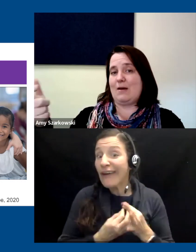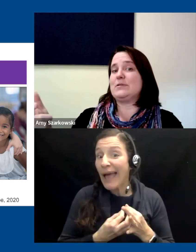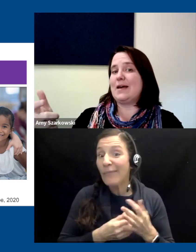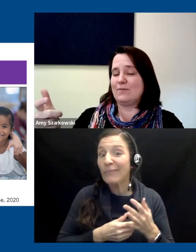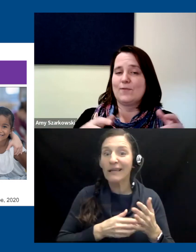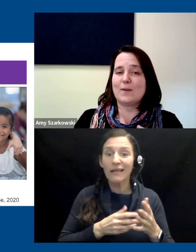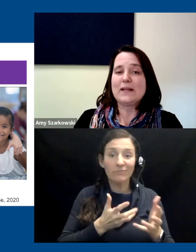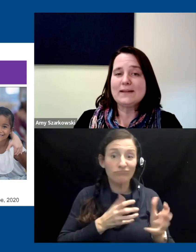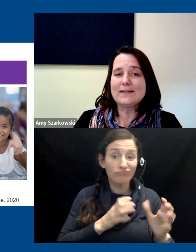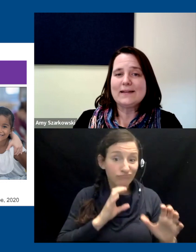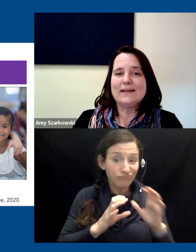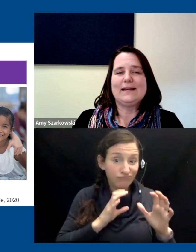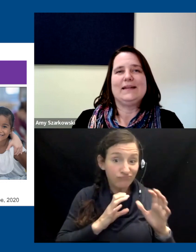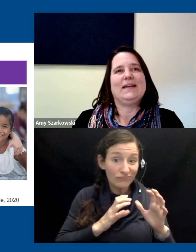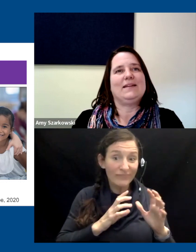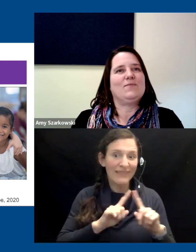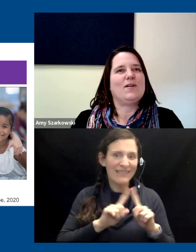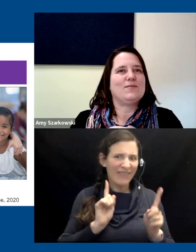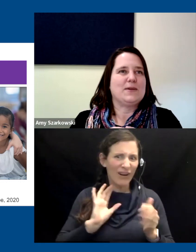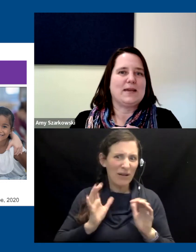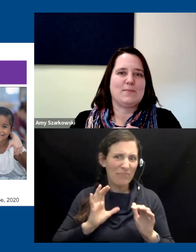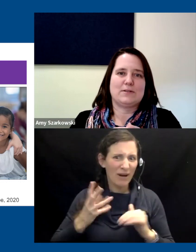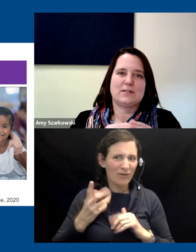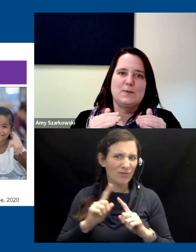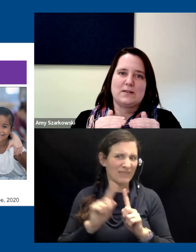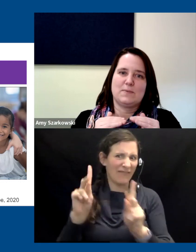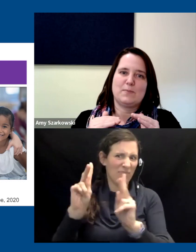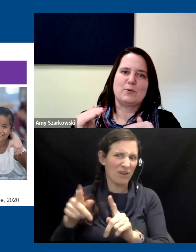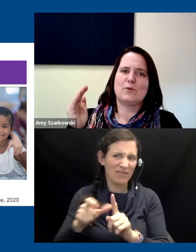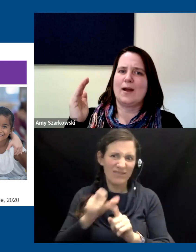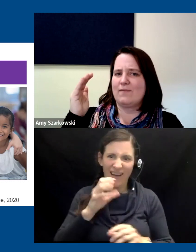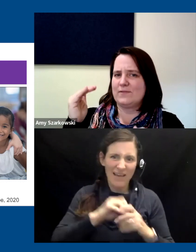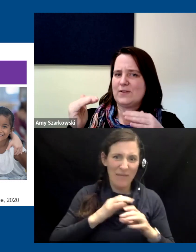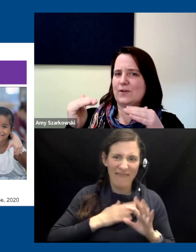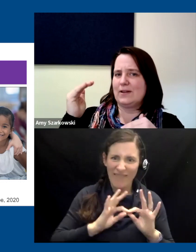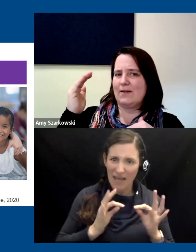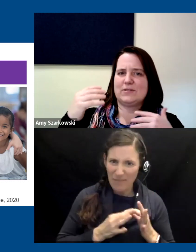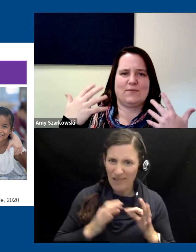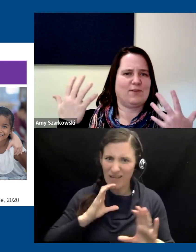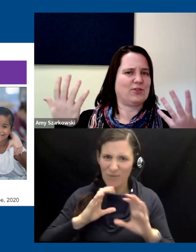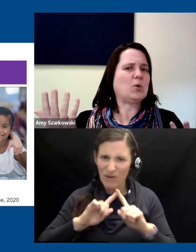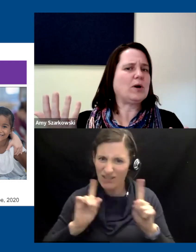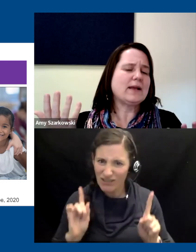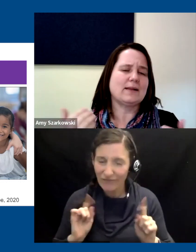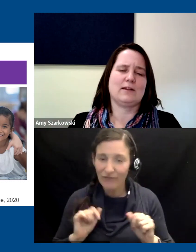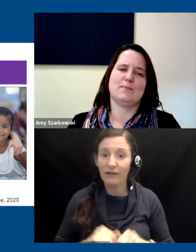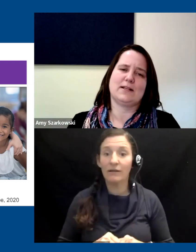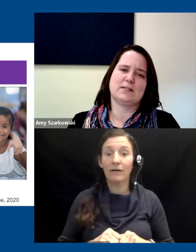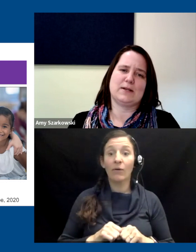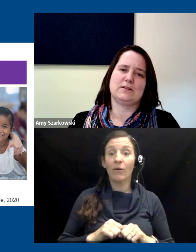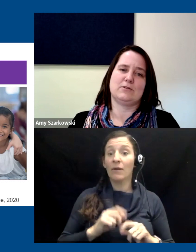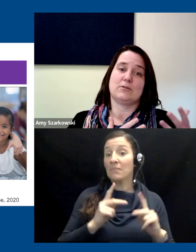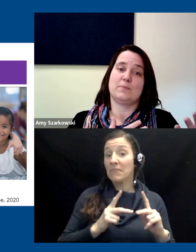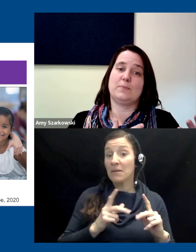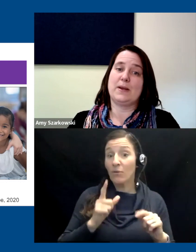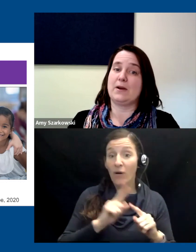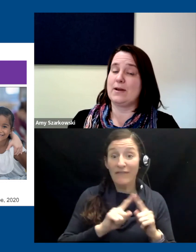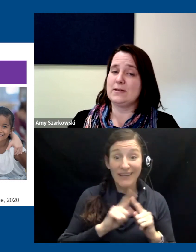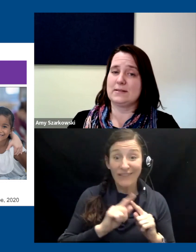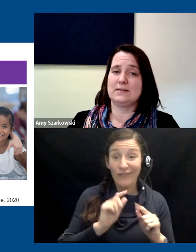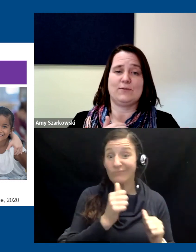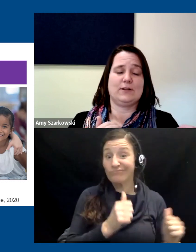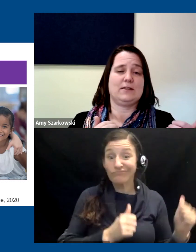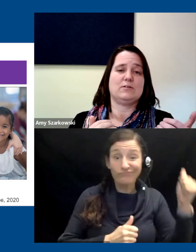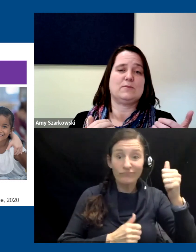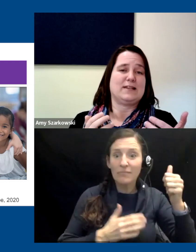than outside of your family. It involves being able to speak to people who have different levels of authority, like you might speak to your